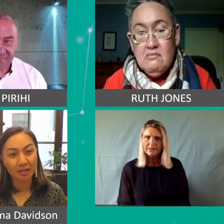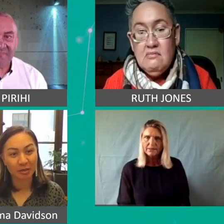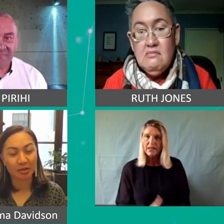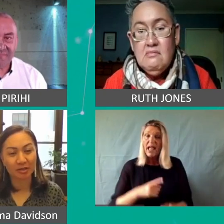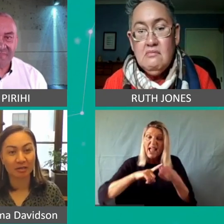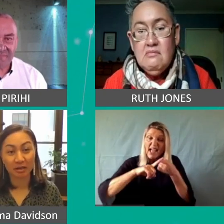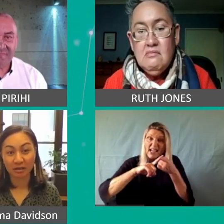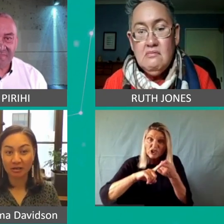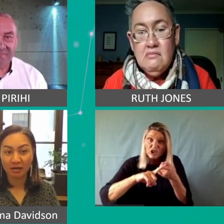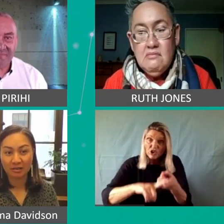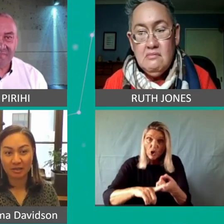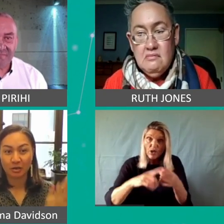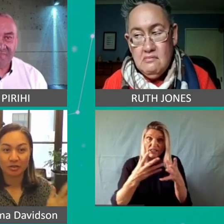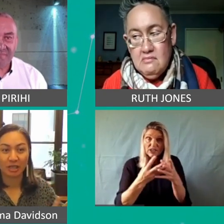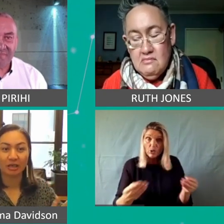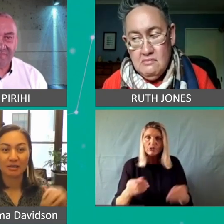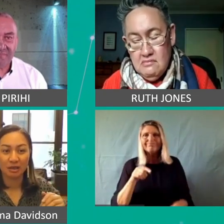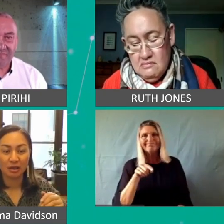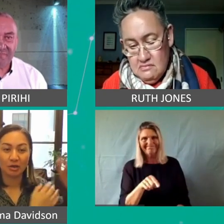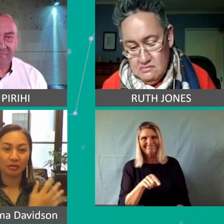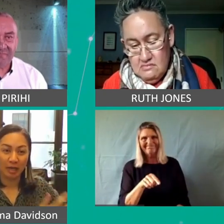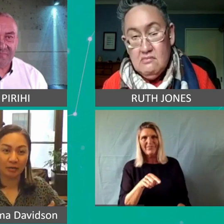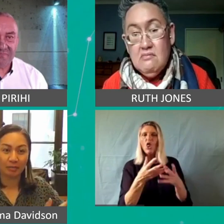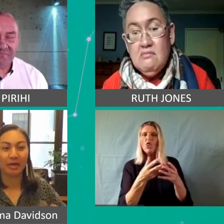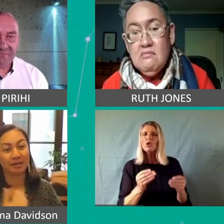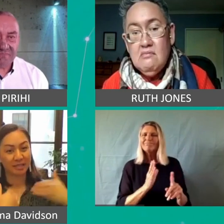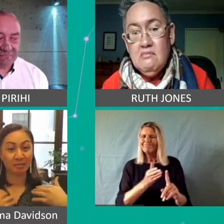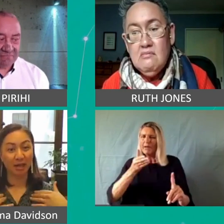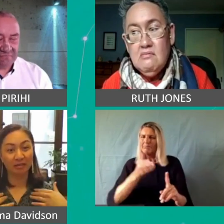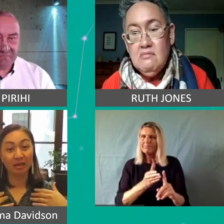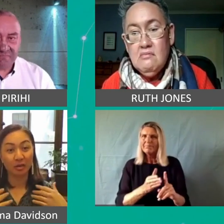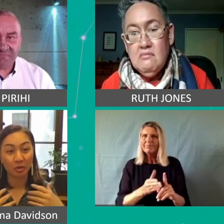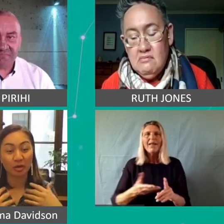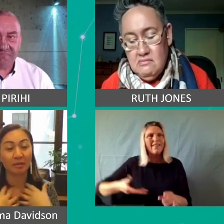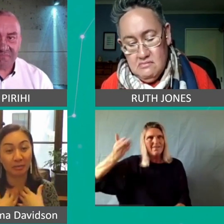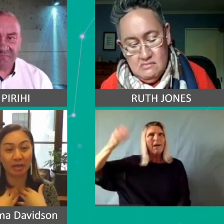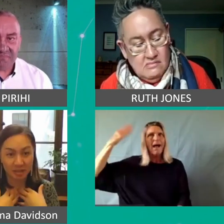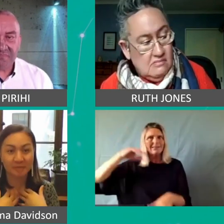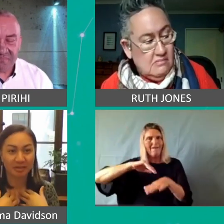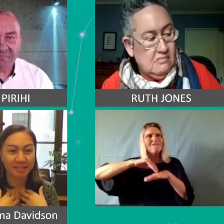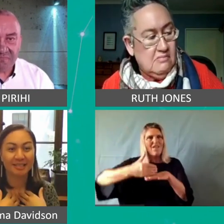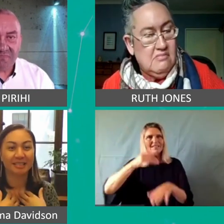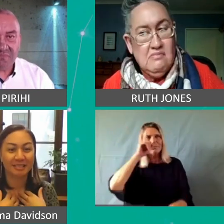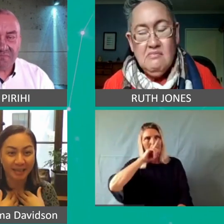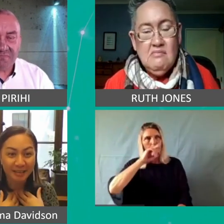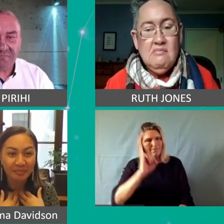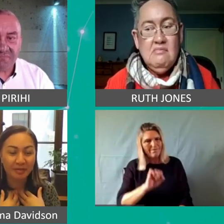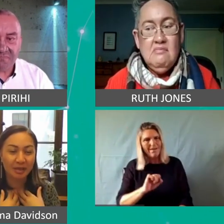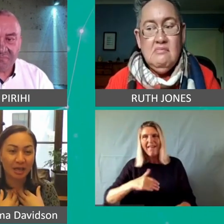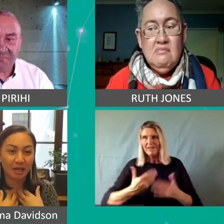the solutions that recognise the context of how the past has impacted on what people are experiencing